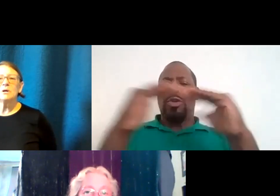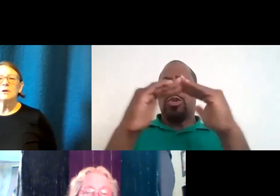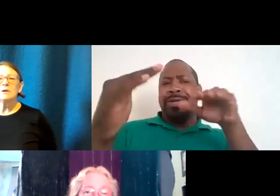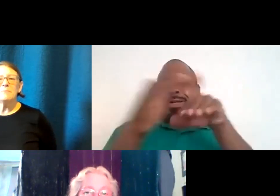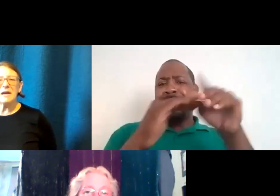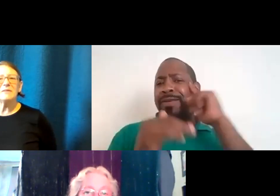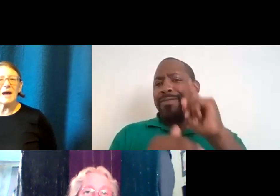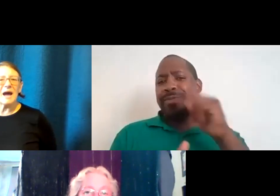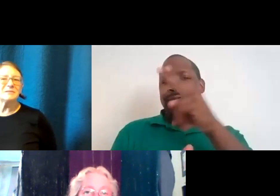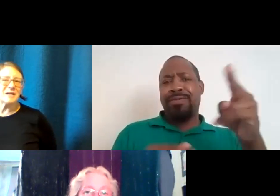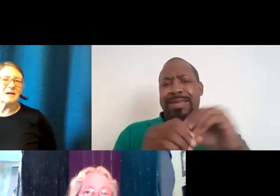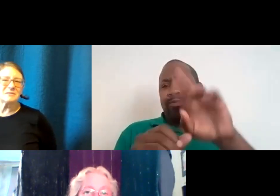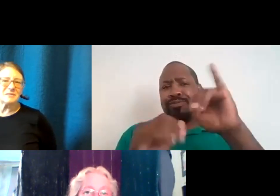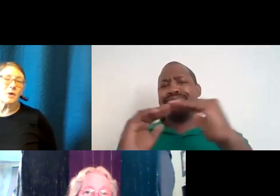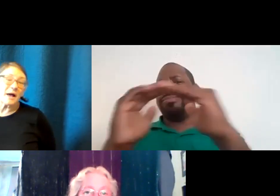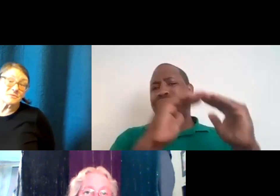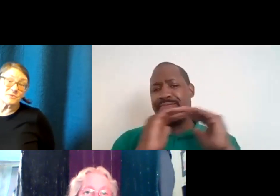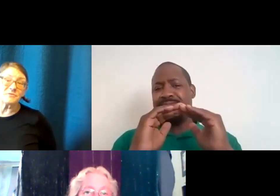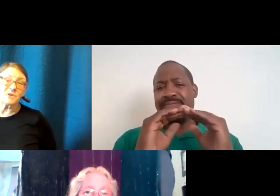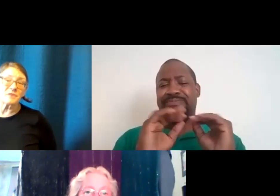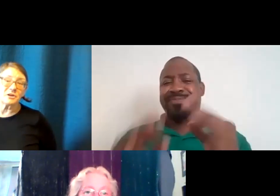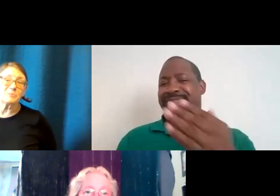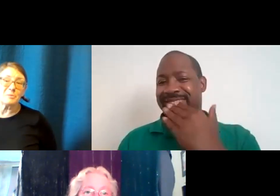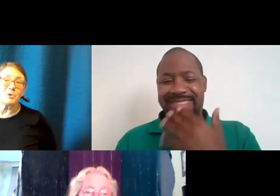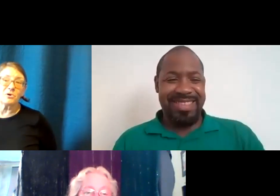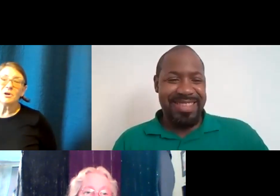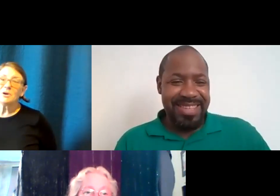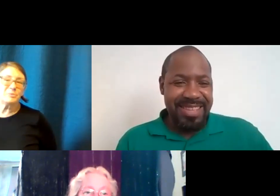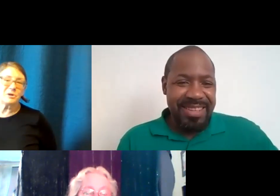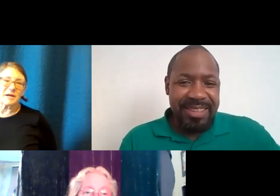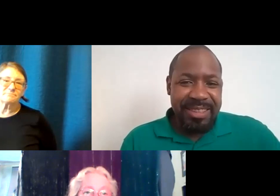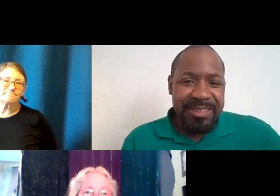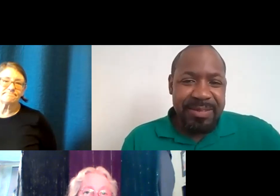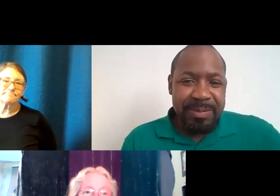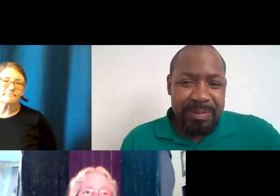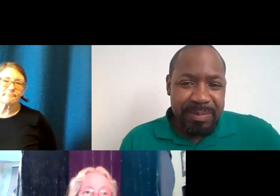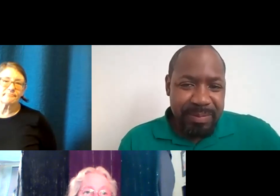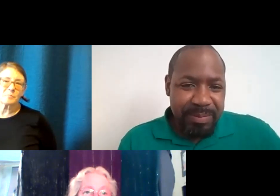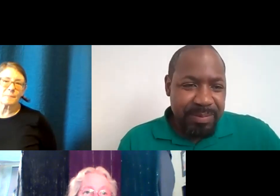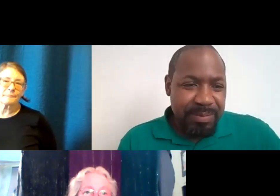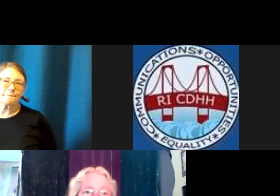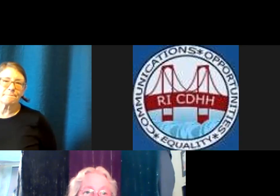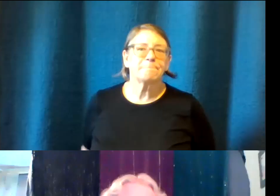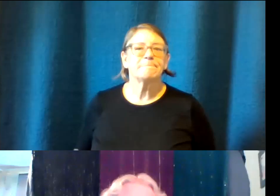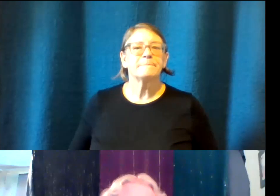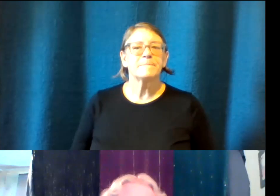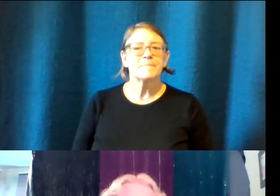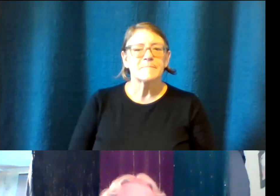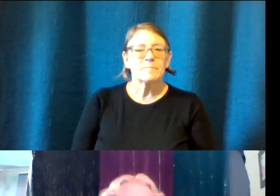to make the equal access for deaf and hard of hearing people would be great.